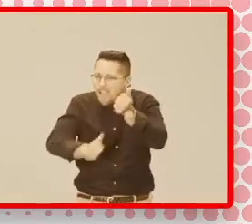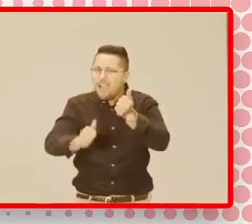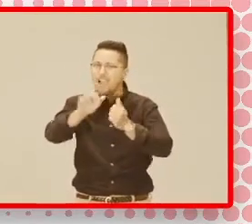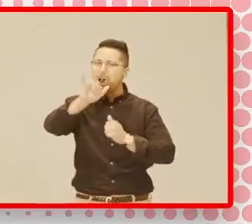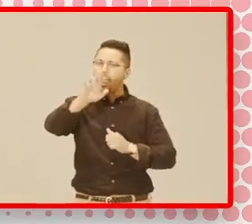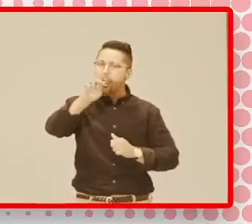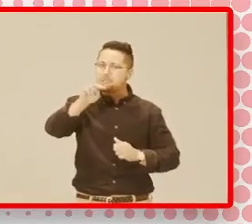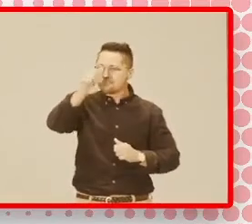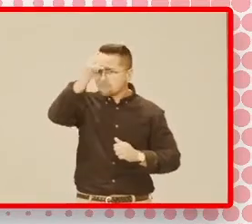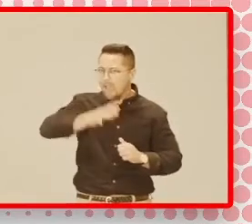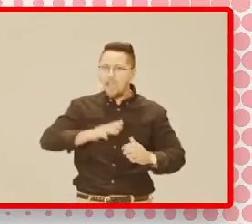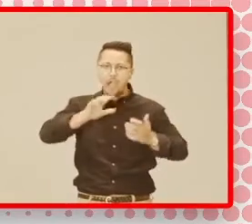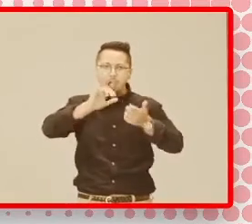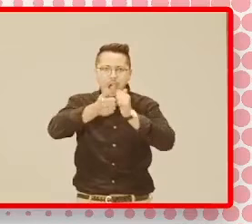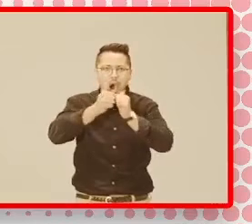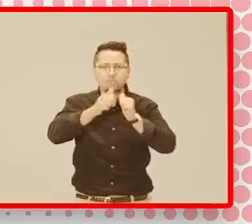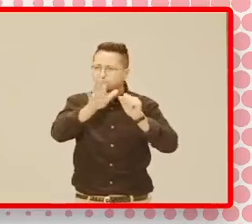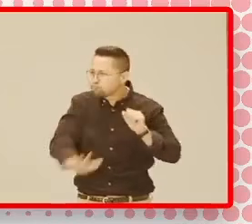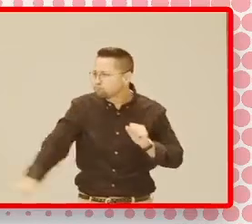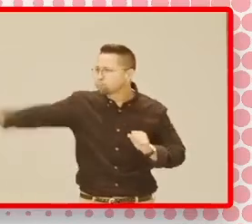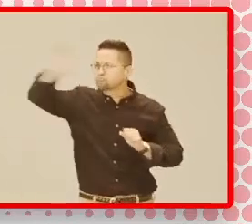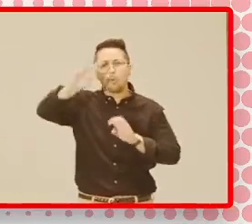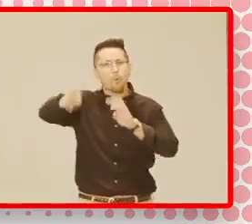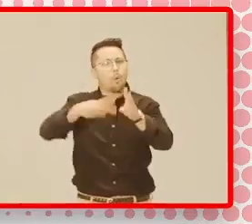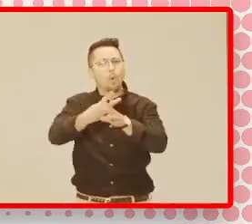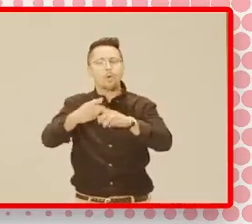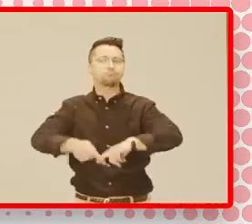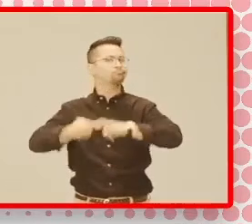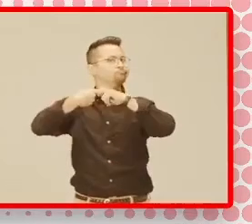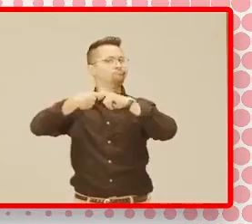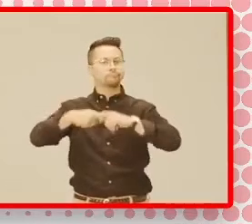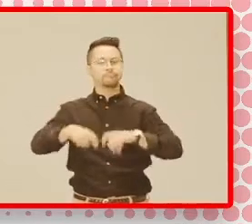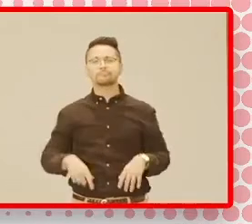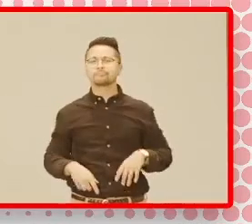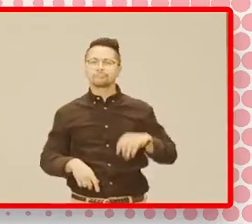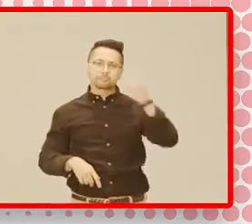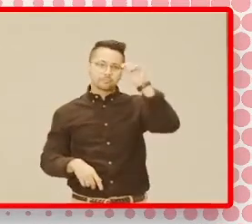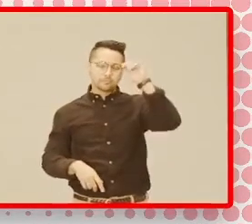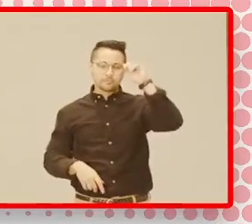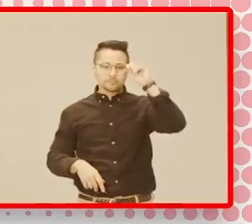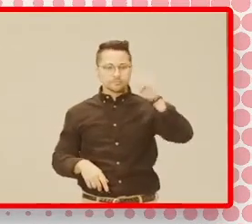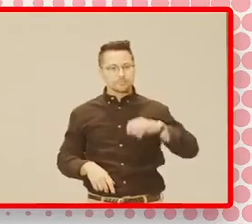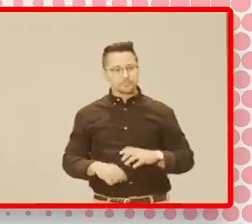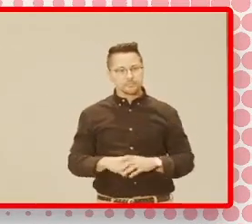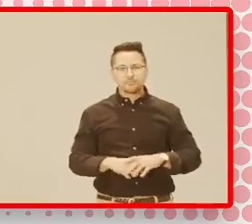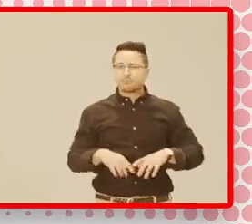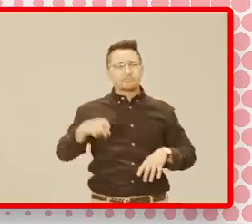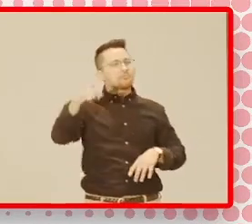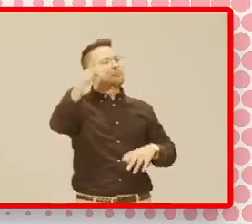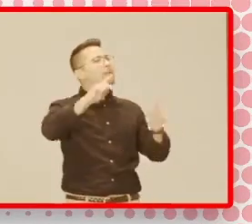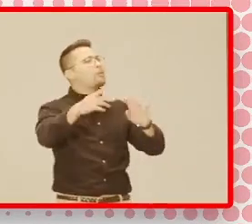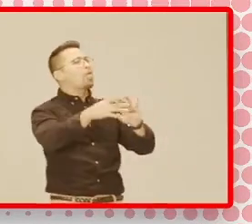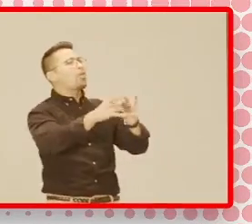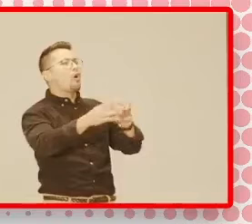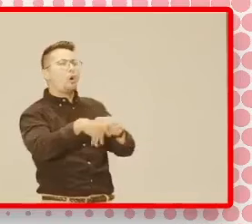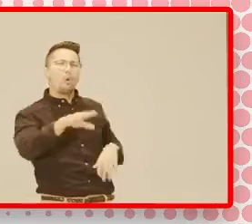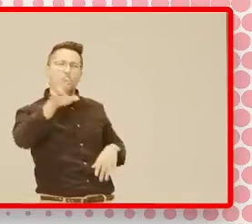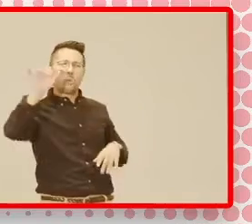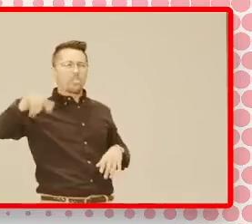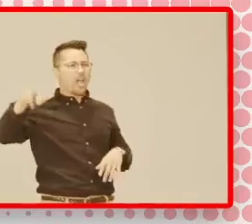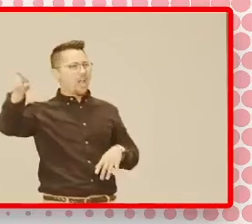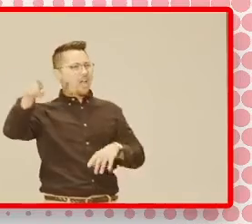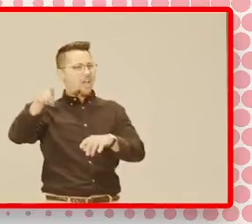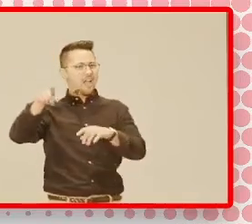canceled. They said it's 5 to 10 times harder, and I need